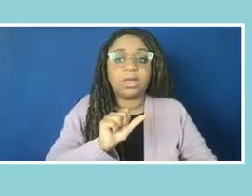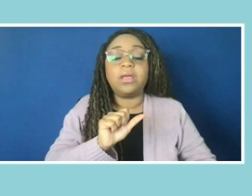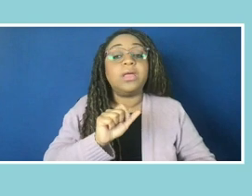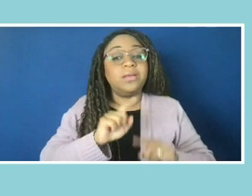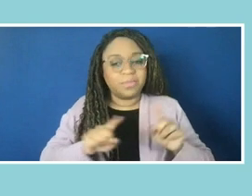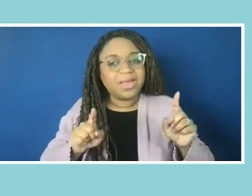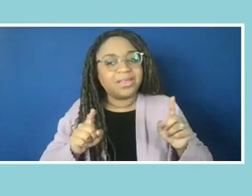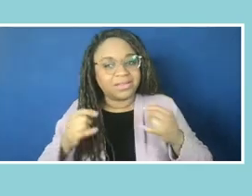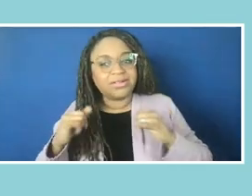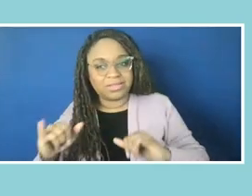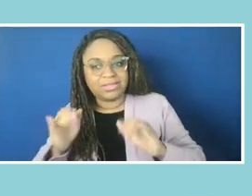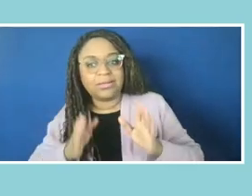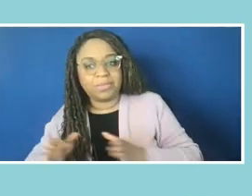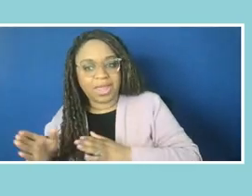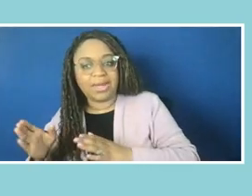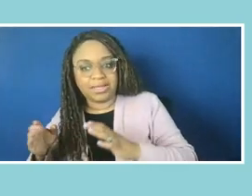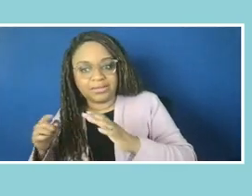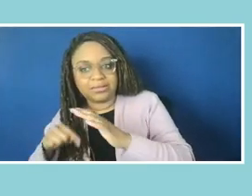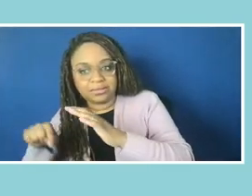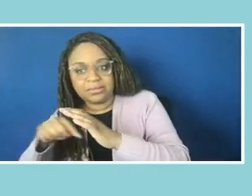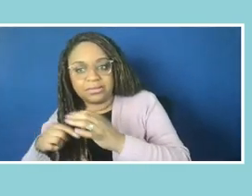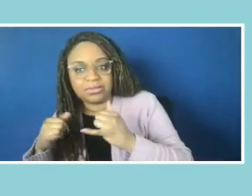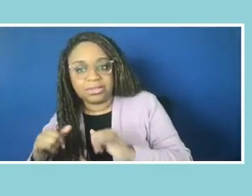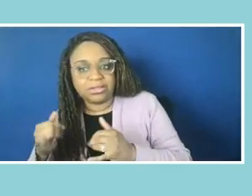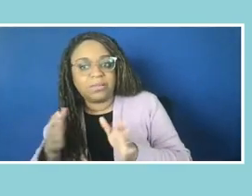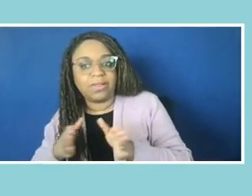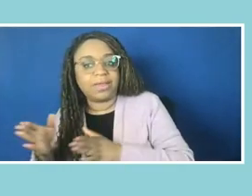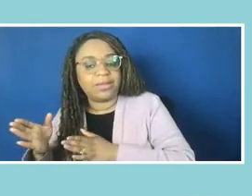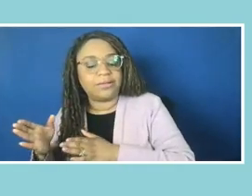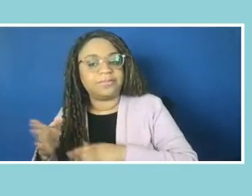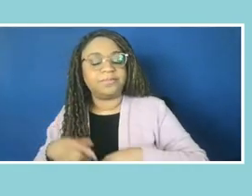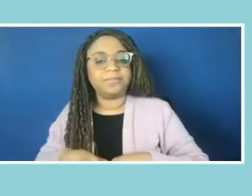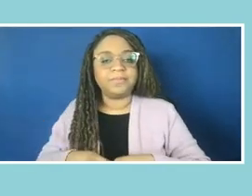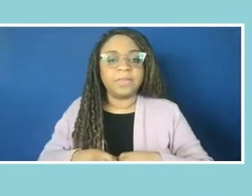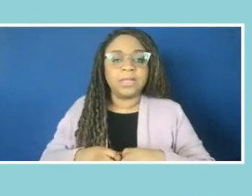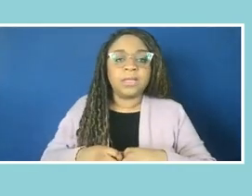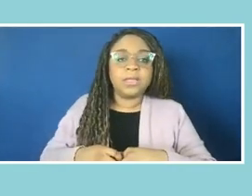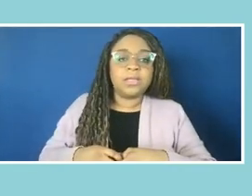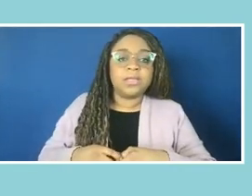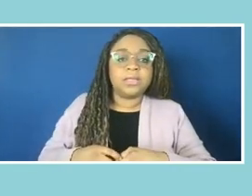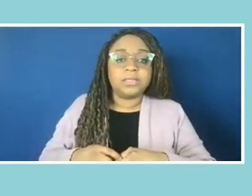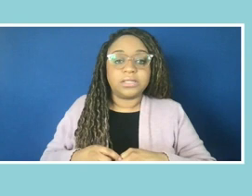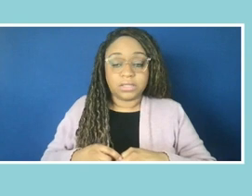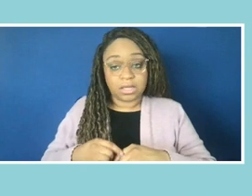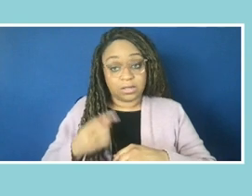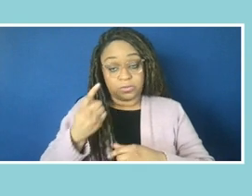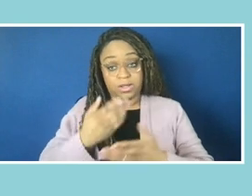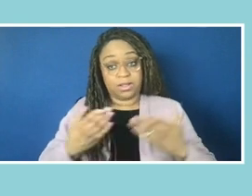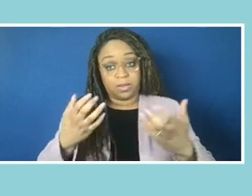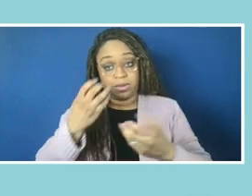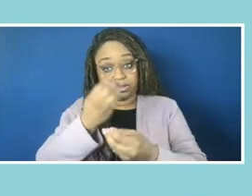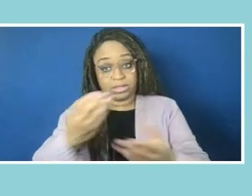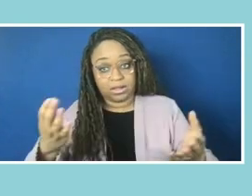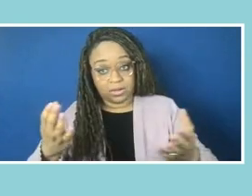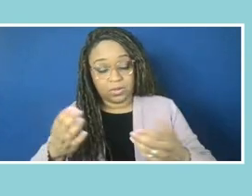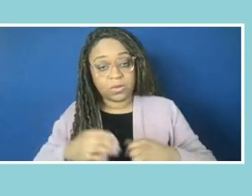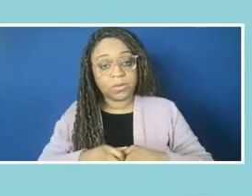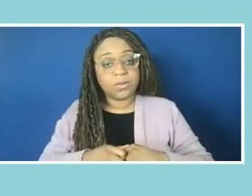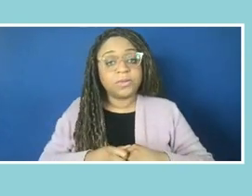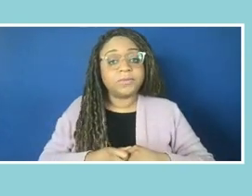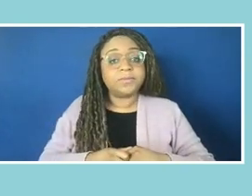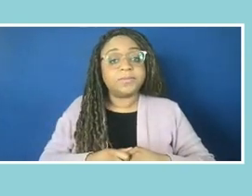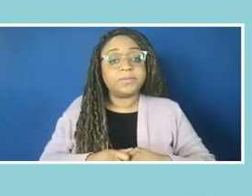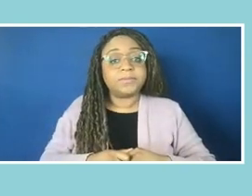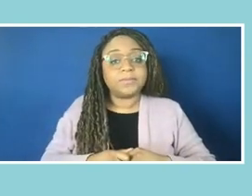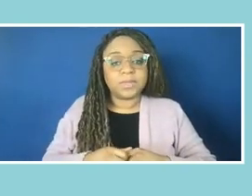they're still going to be relevant to what happens in your state. There is at least one, I should point this out, there is at least somebody from Act for America, his name